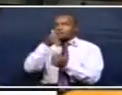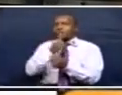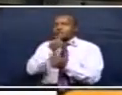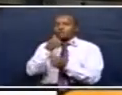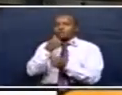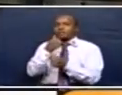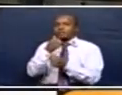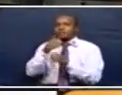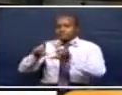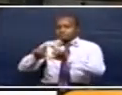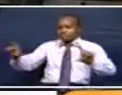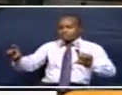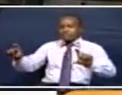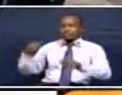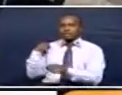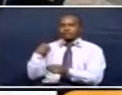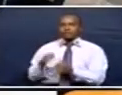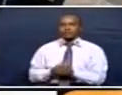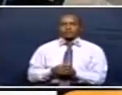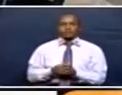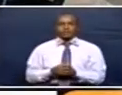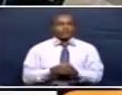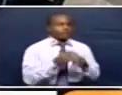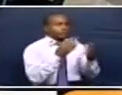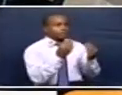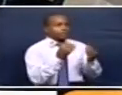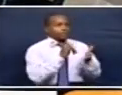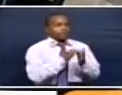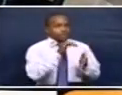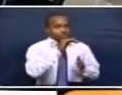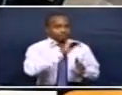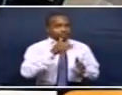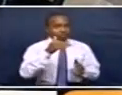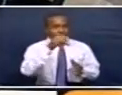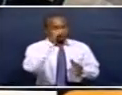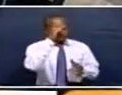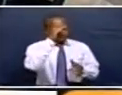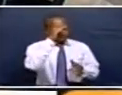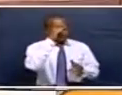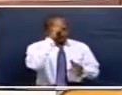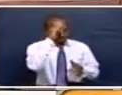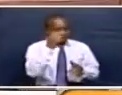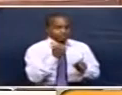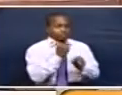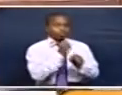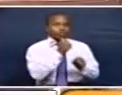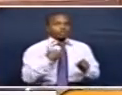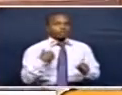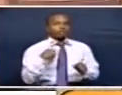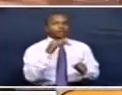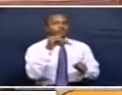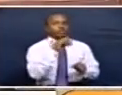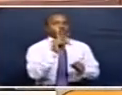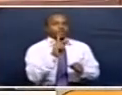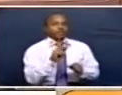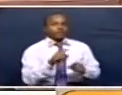numbers. Could you explain about it? Yeah, it is simple that the county governments do not bear GK numbers. So when people see green plates, but it